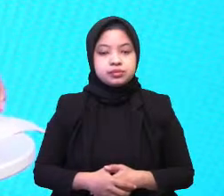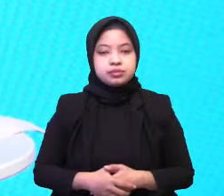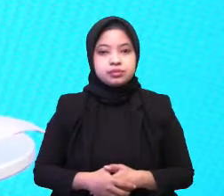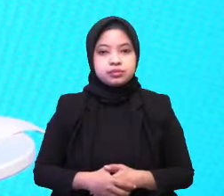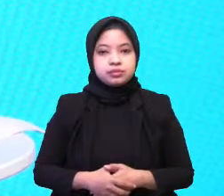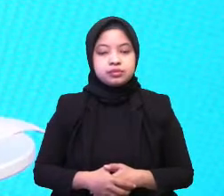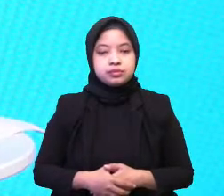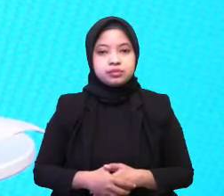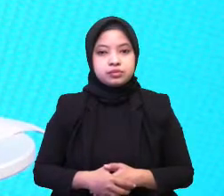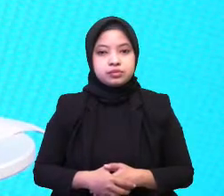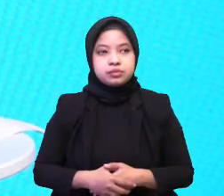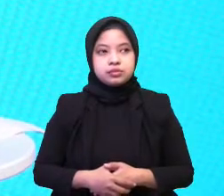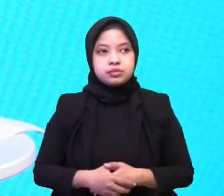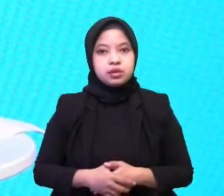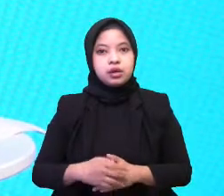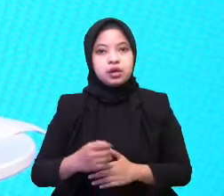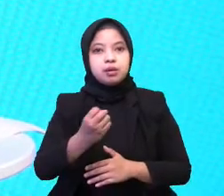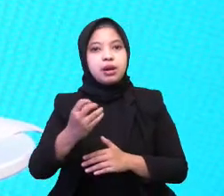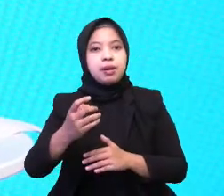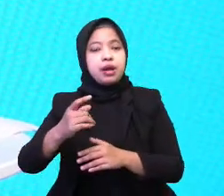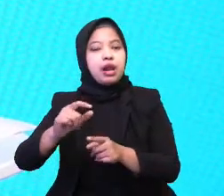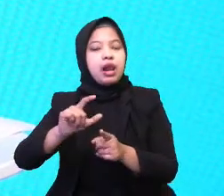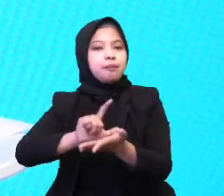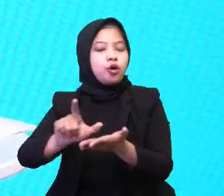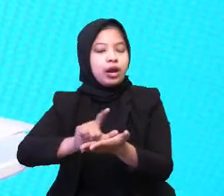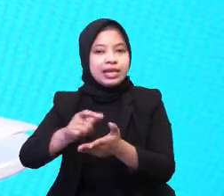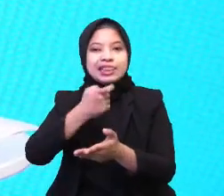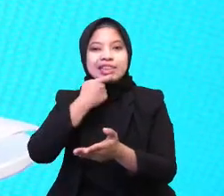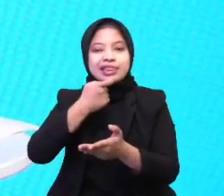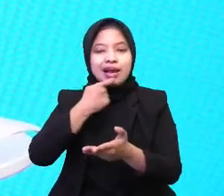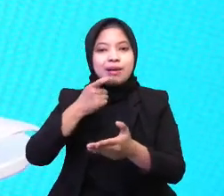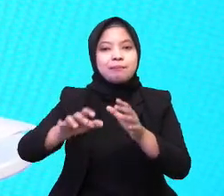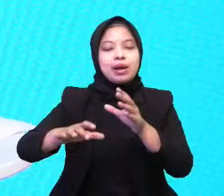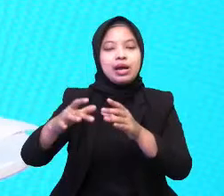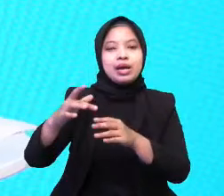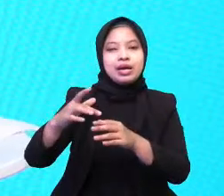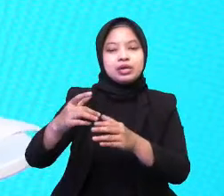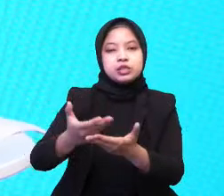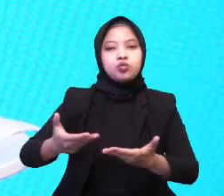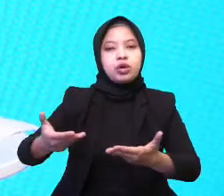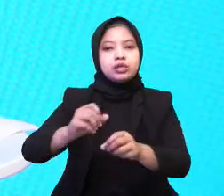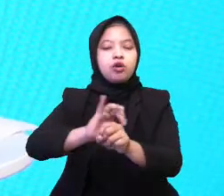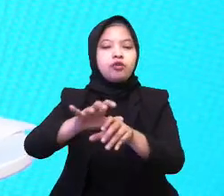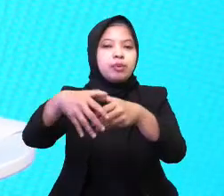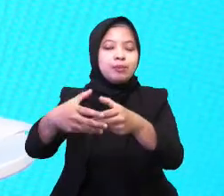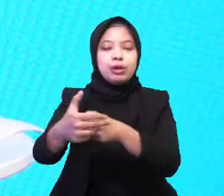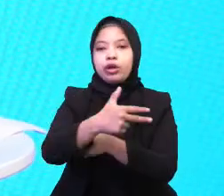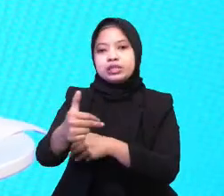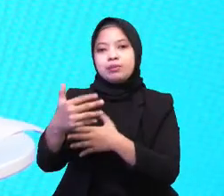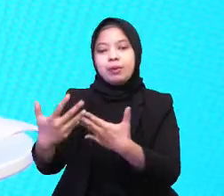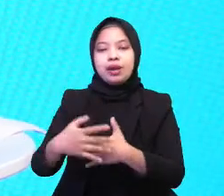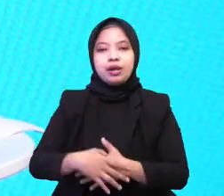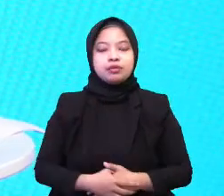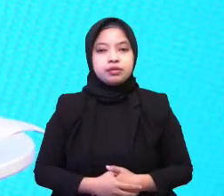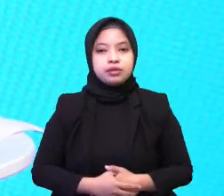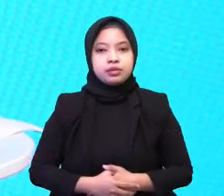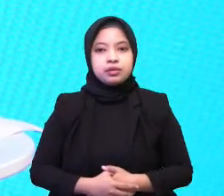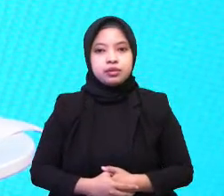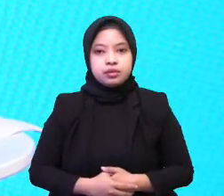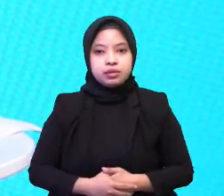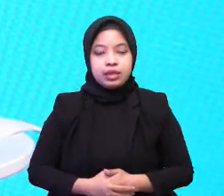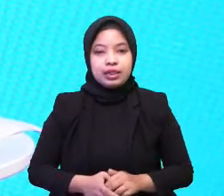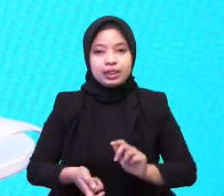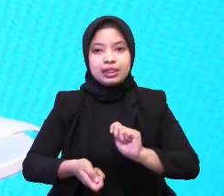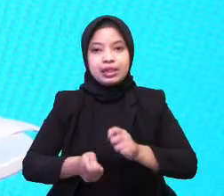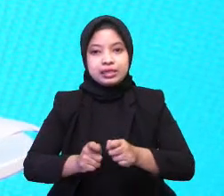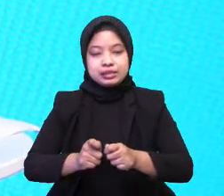will close these sessions with additional updates of COVID-19 management in Indonesia. In reference to the Task Force Circular